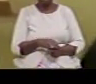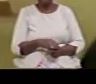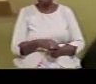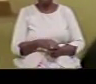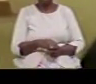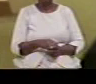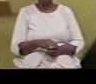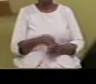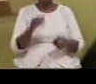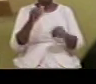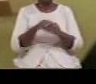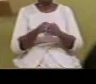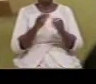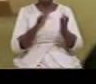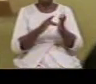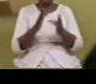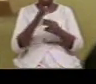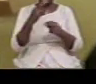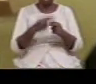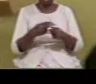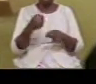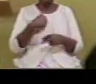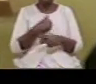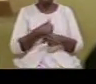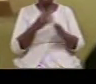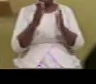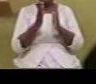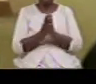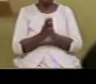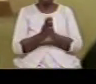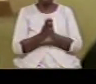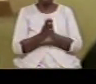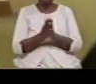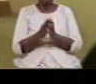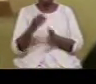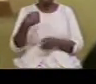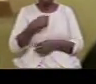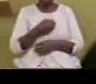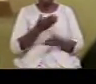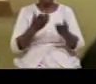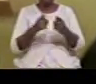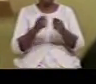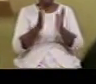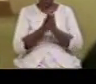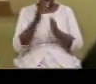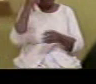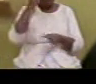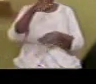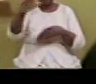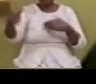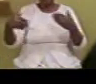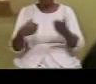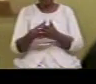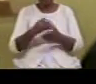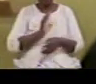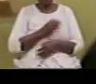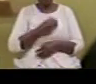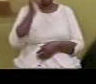In Jesus' name we pray. I want to pray for all our ministers. In Psalm